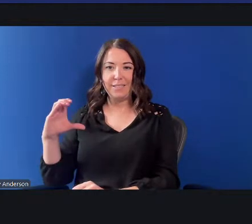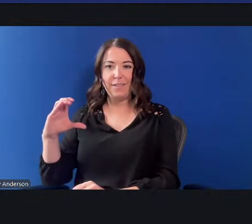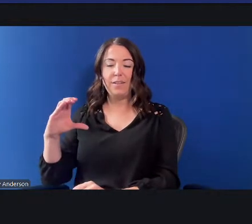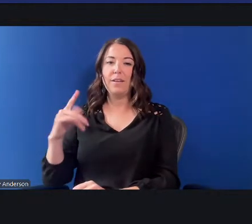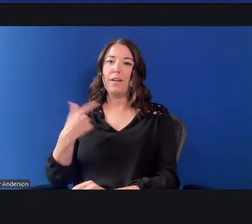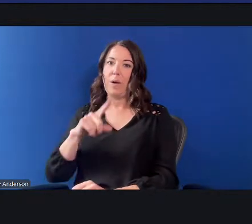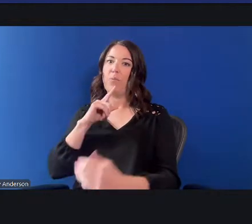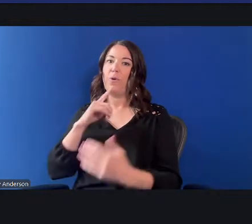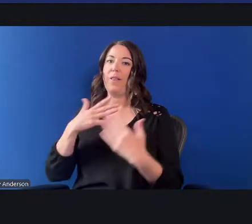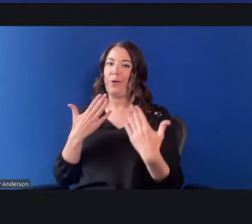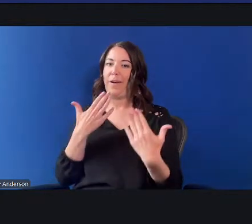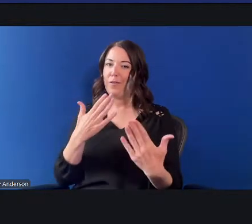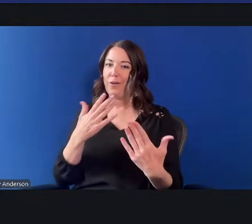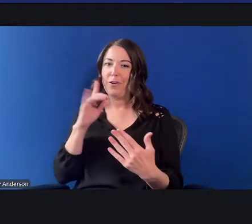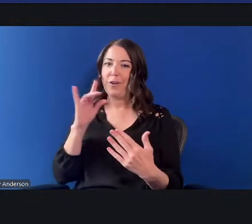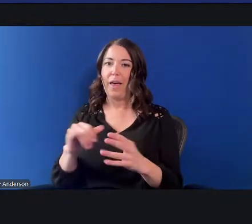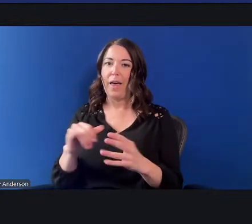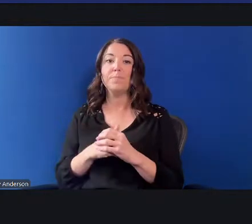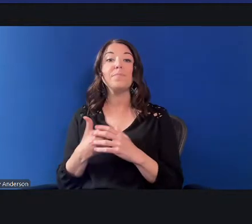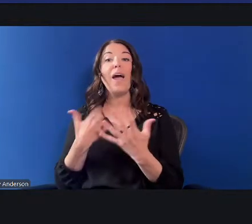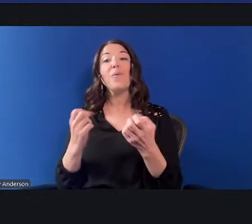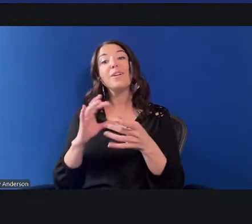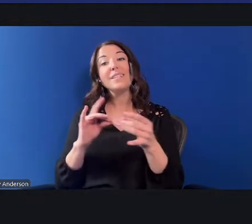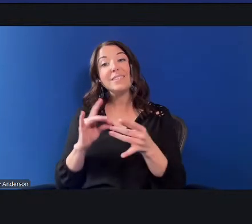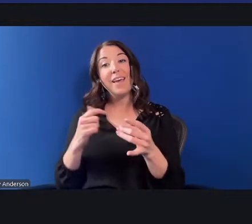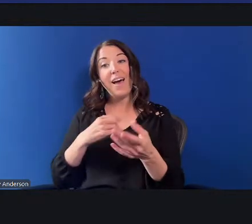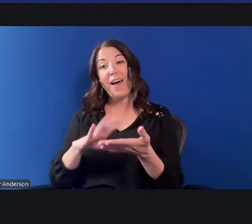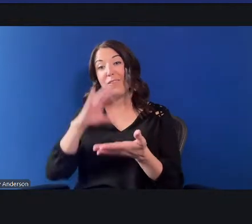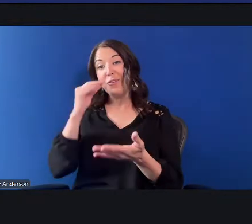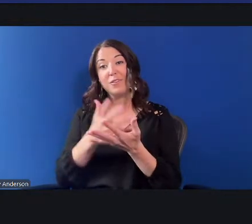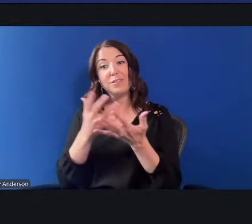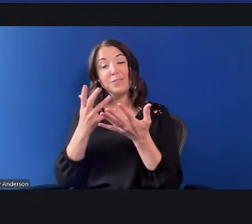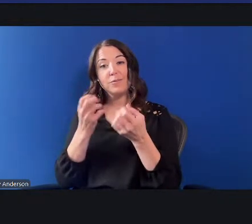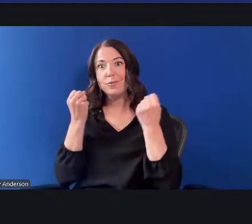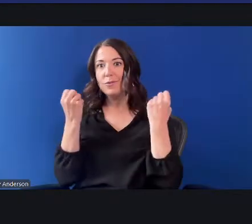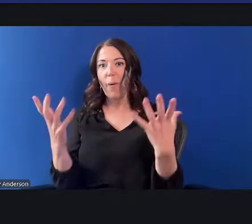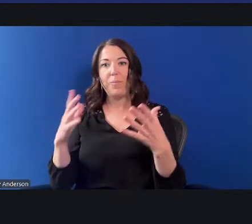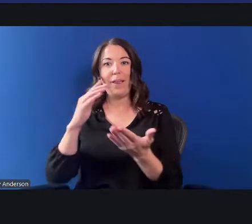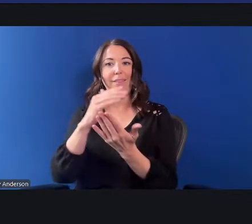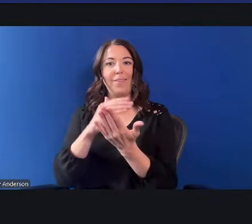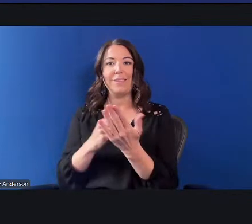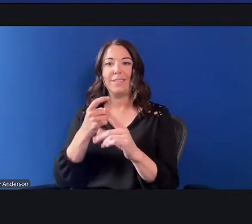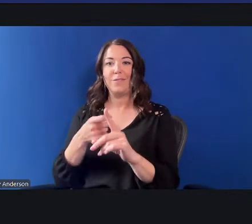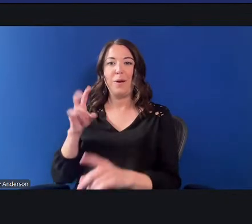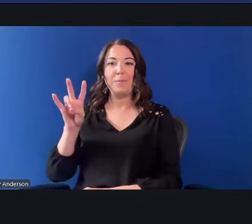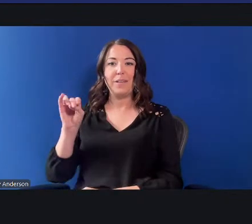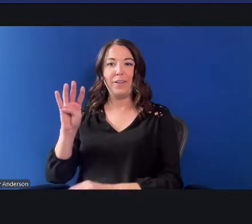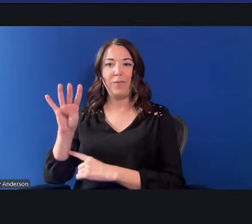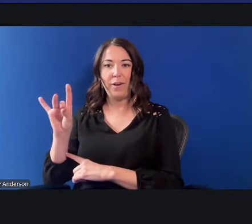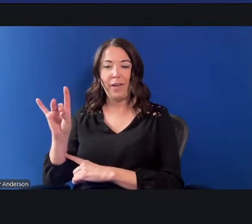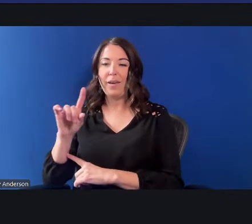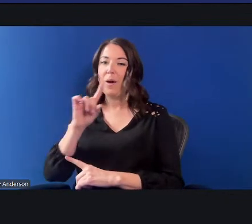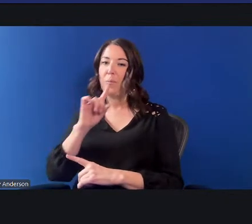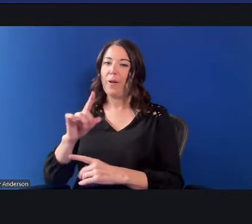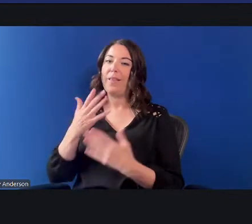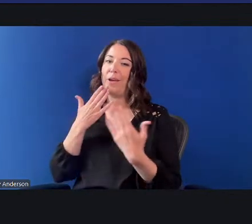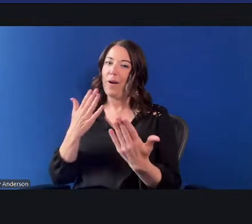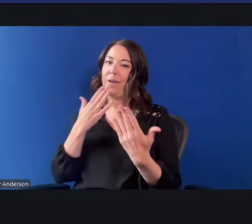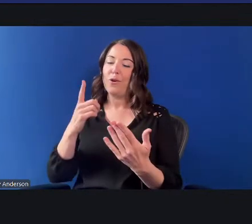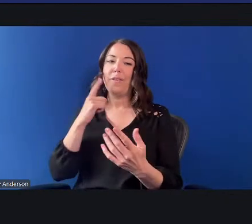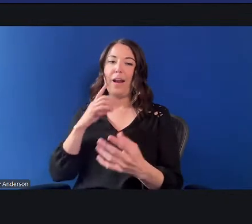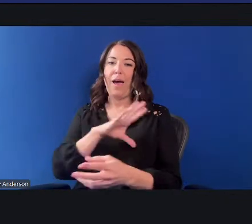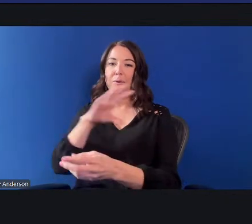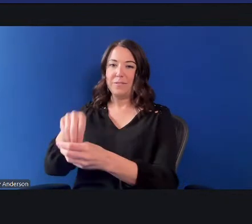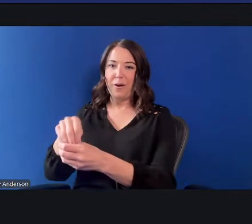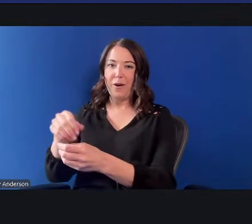it. I just want to say that I have learned so many lessons from 7048. I am grateful that I got to compete. It will be an